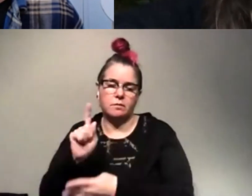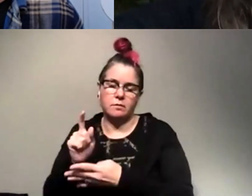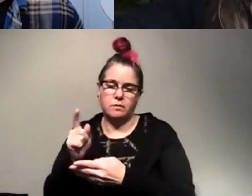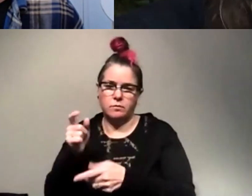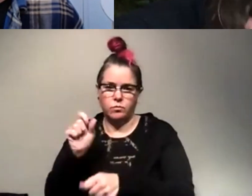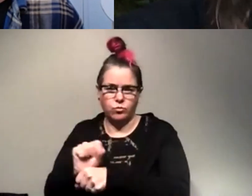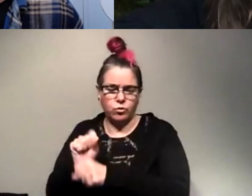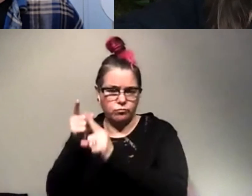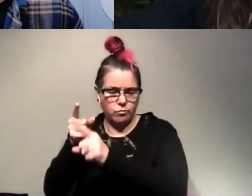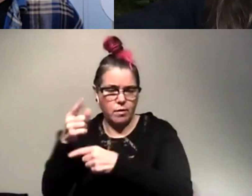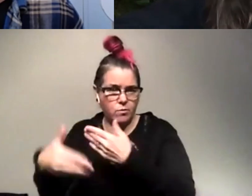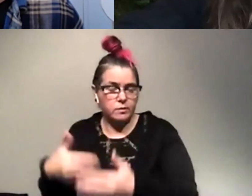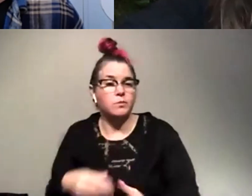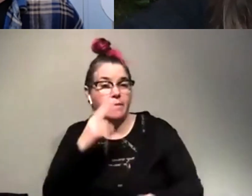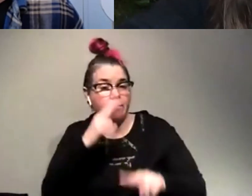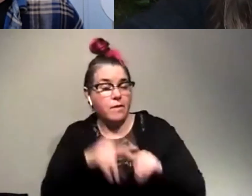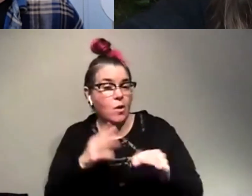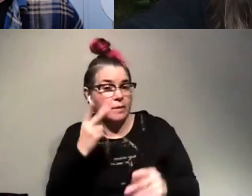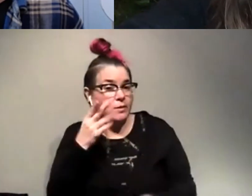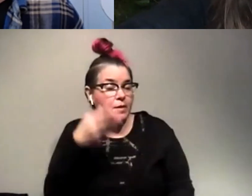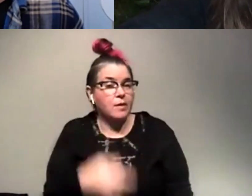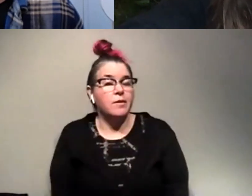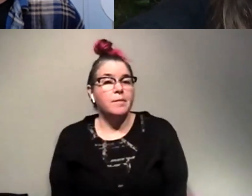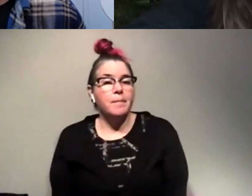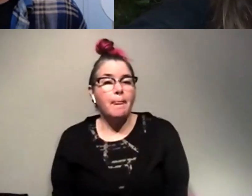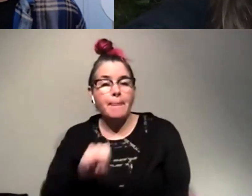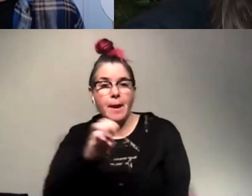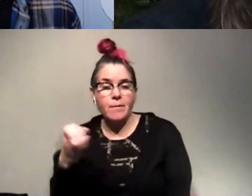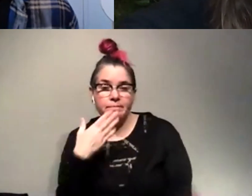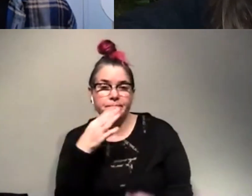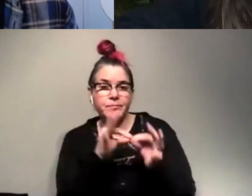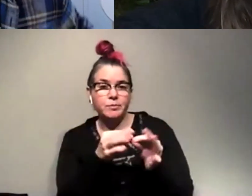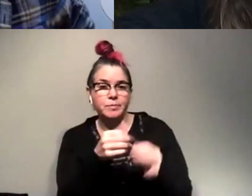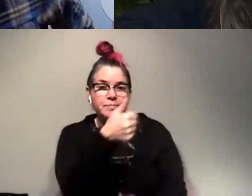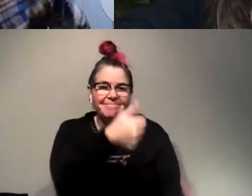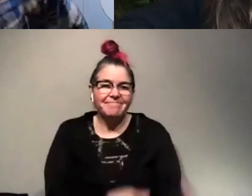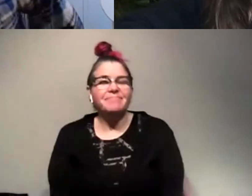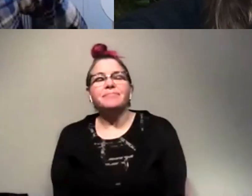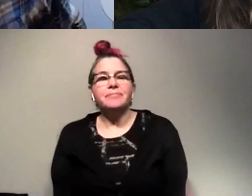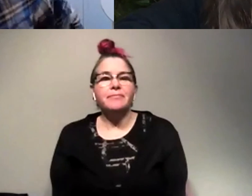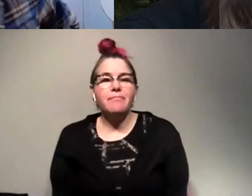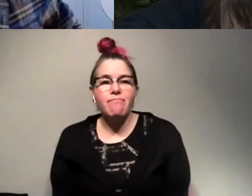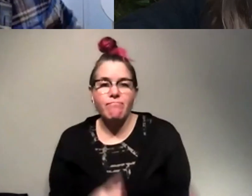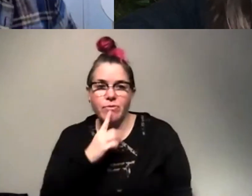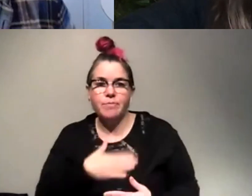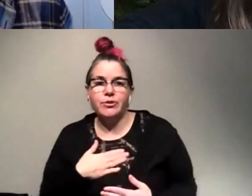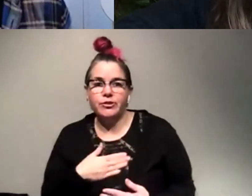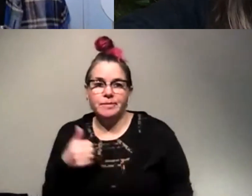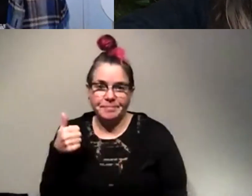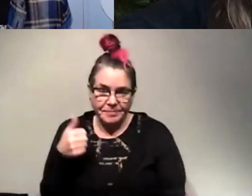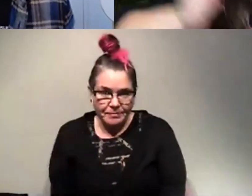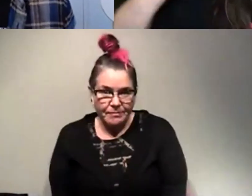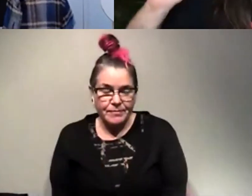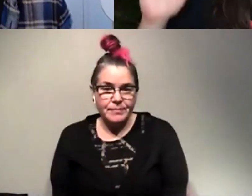super fun. We hope to see you all there. Erin, thank you for signing for us. As always, we really appreciate Thank you.